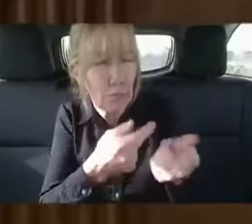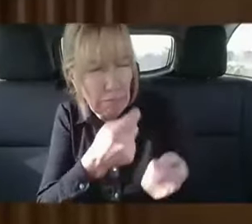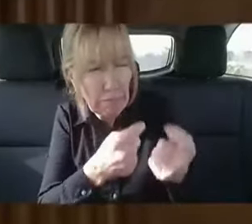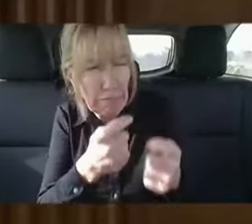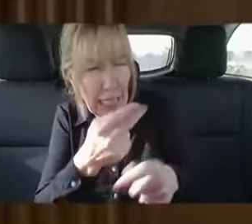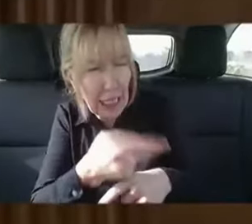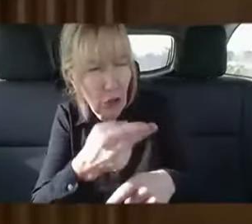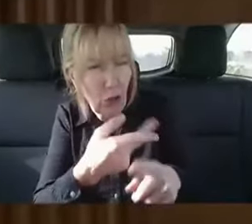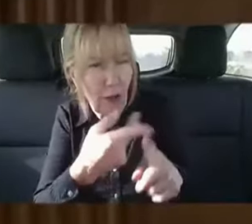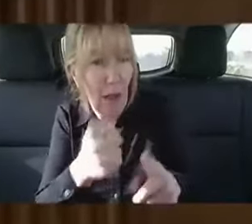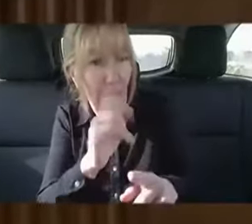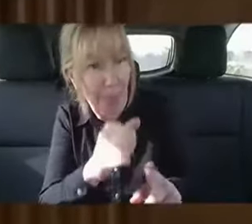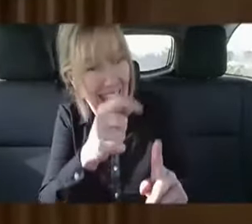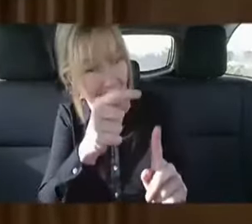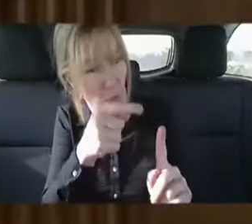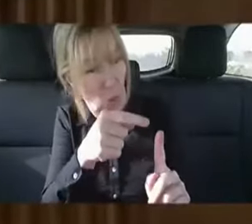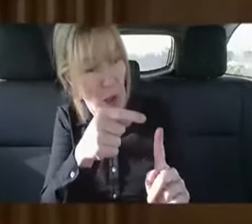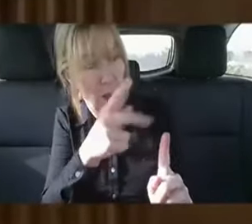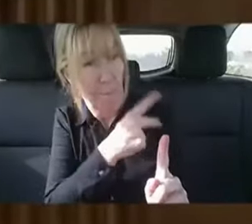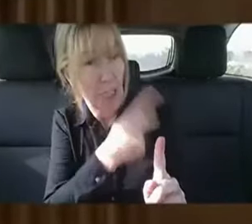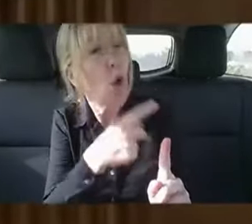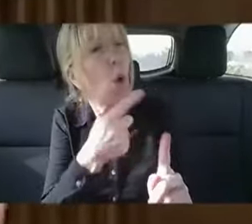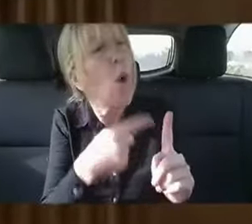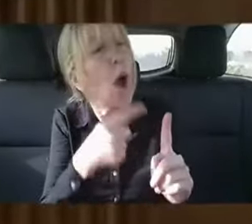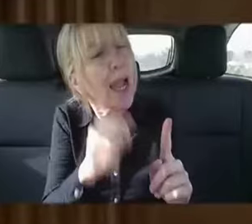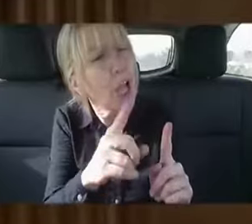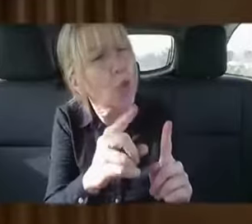patient. What can they physically do day to day?